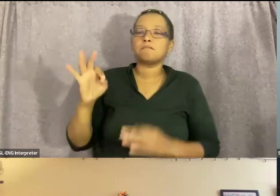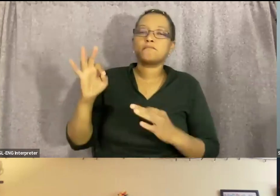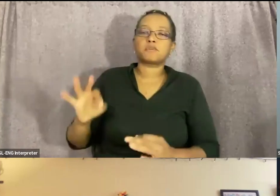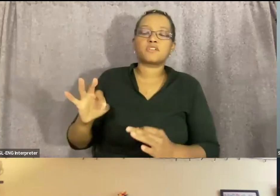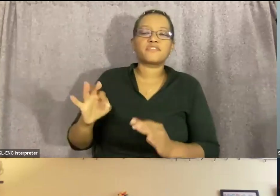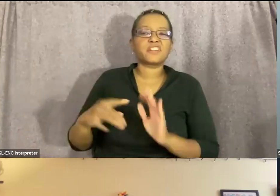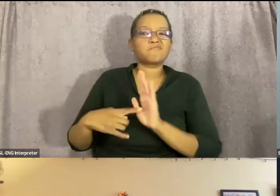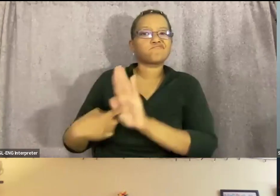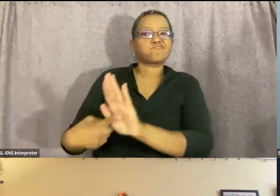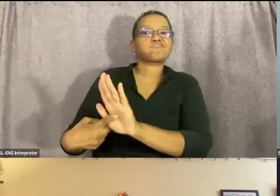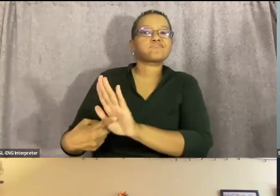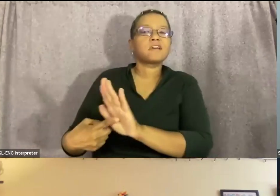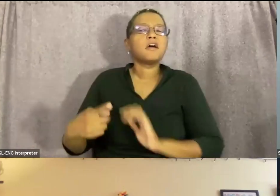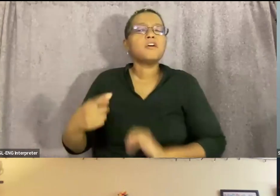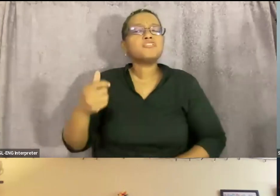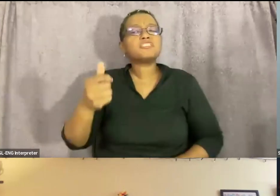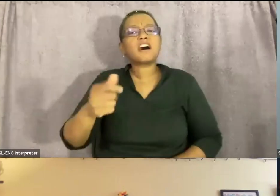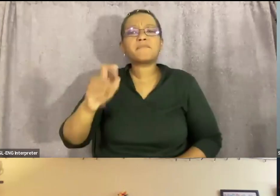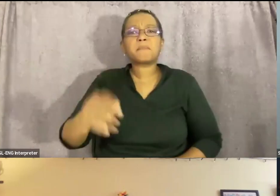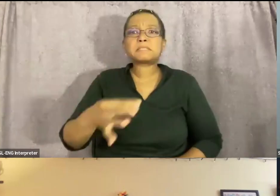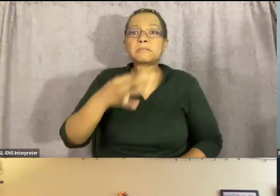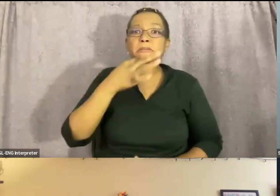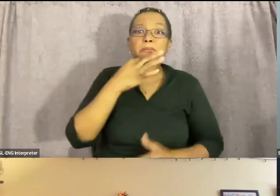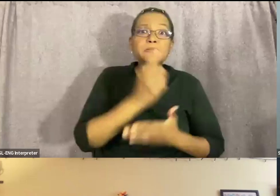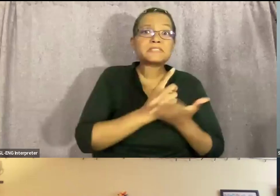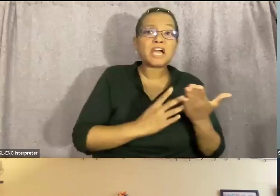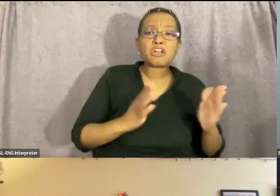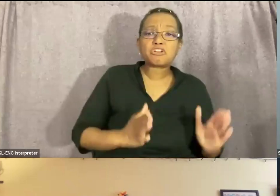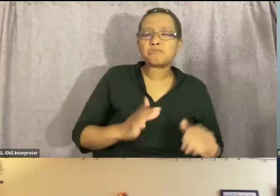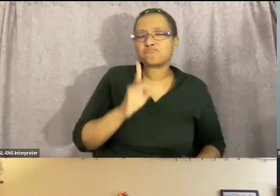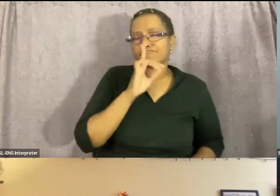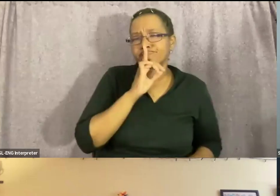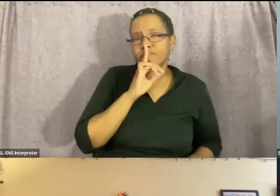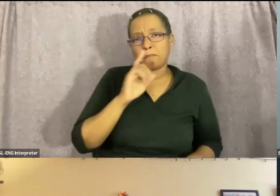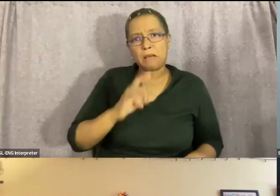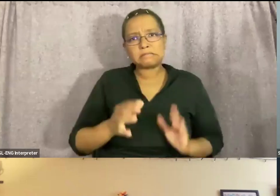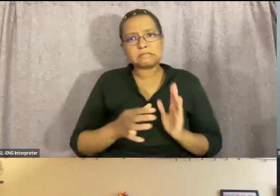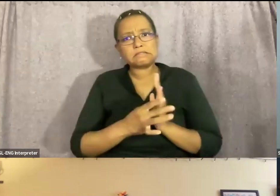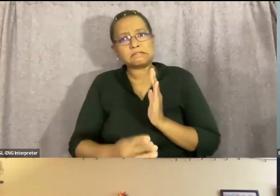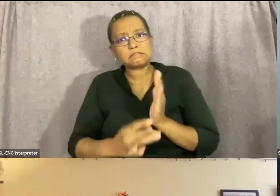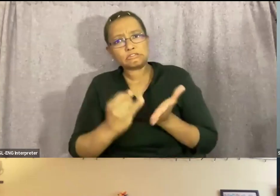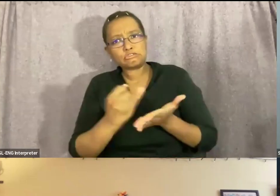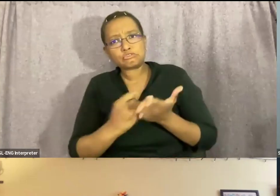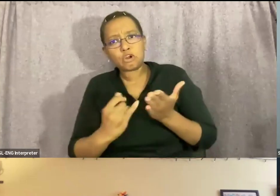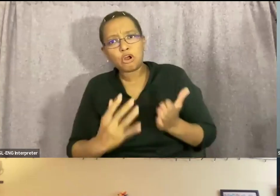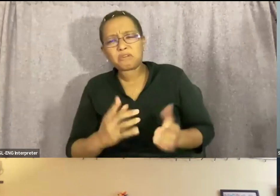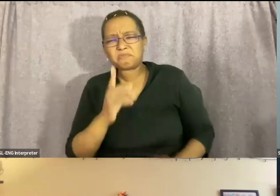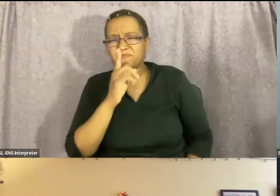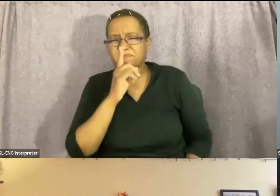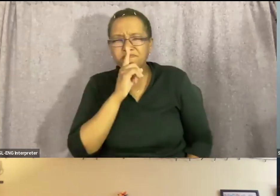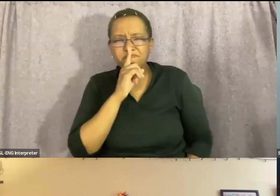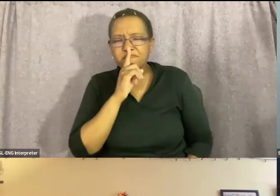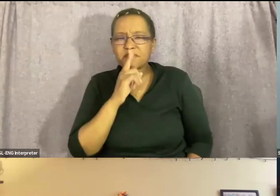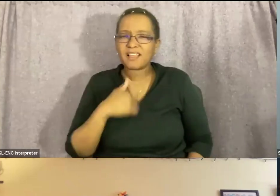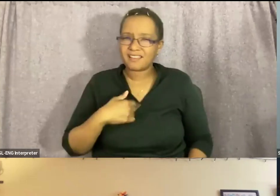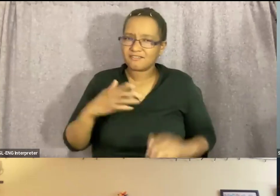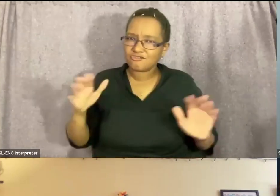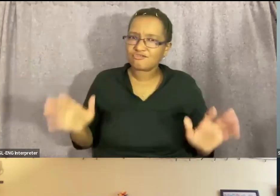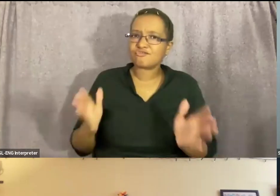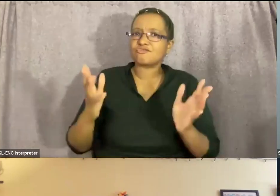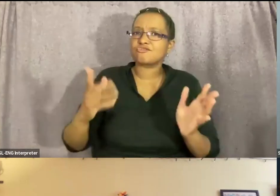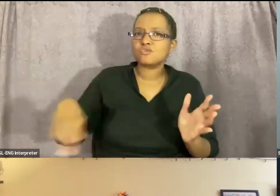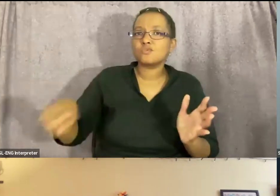This is Mick speaking. I also am so grateful to everyone. I would also love to hear any